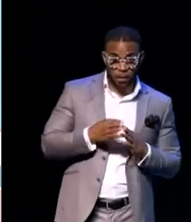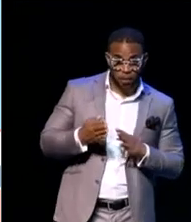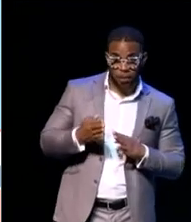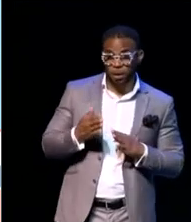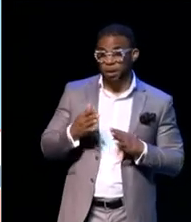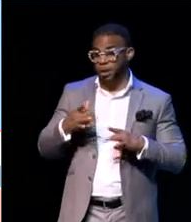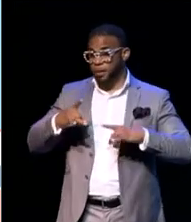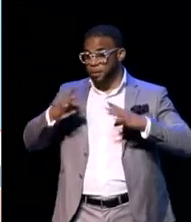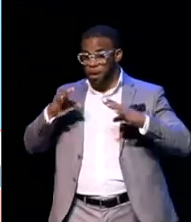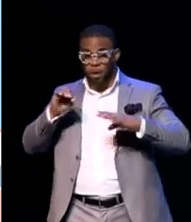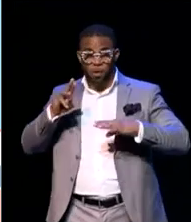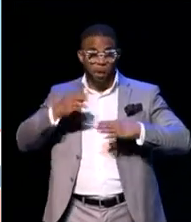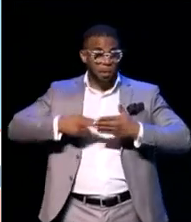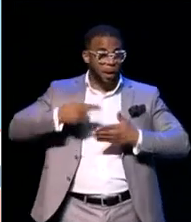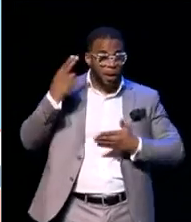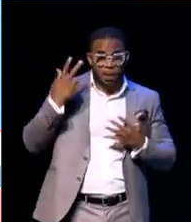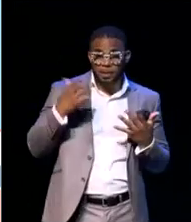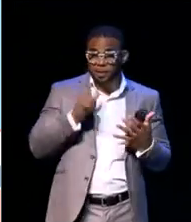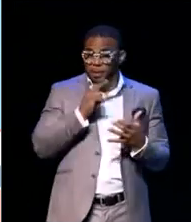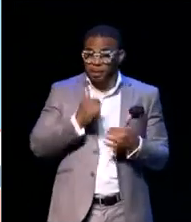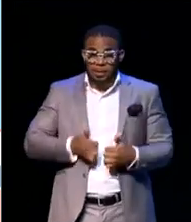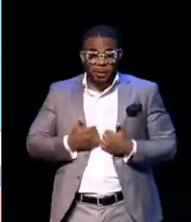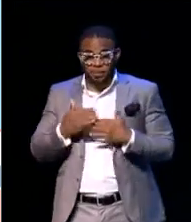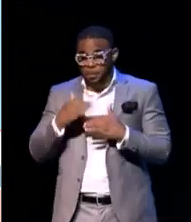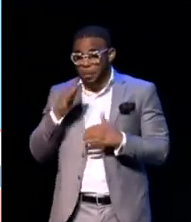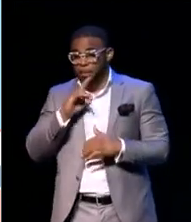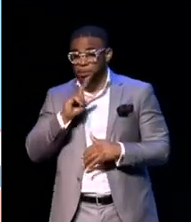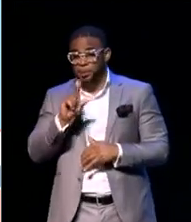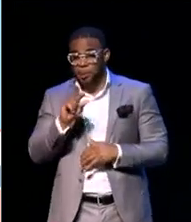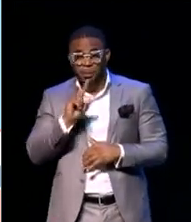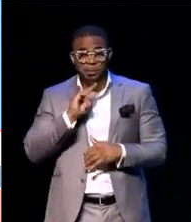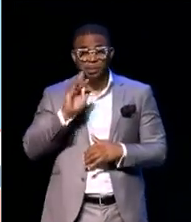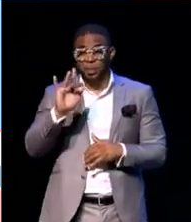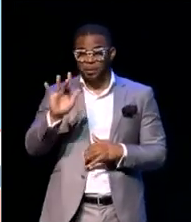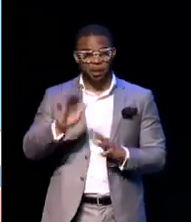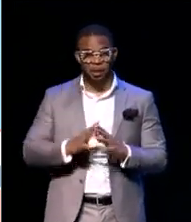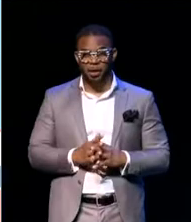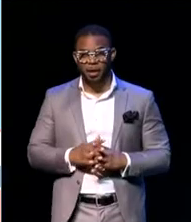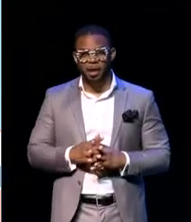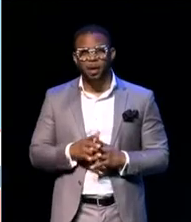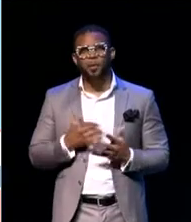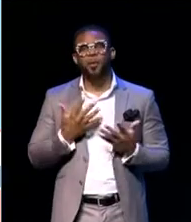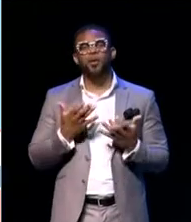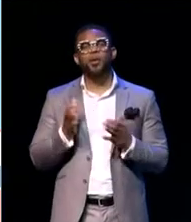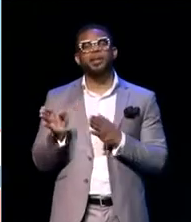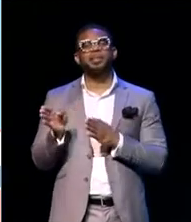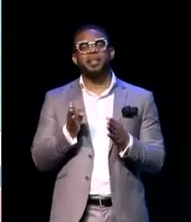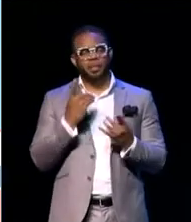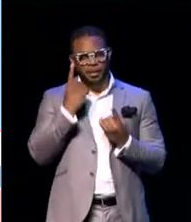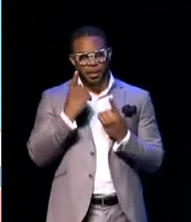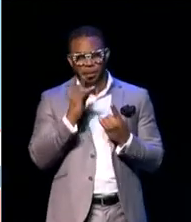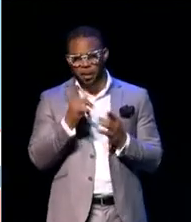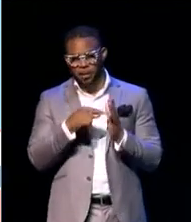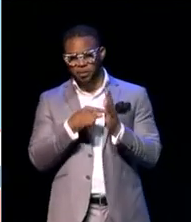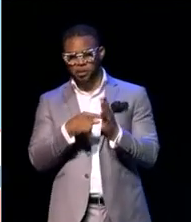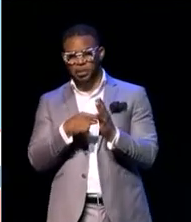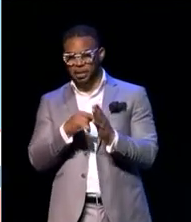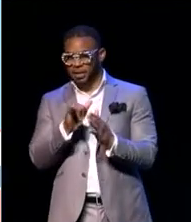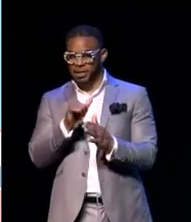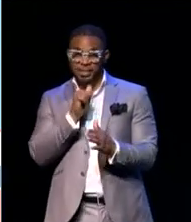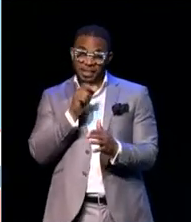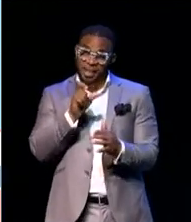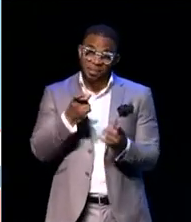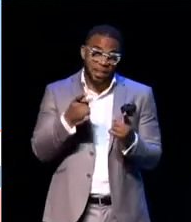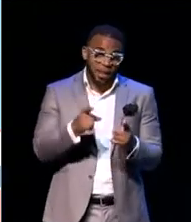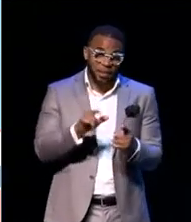where violence and crime is high and they're not going to live past 20, 25 years old, we want to shift that thinking by demonstrating that that does